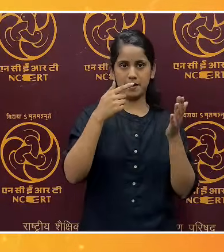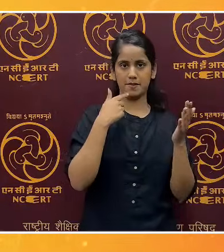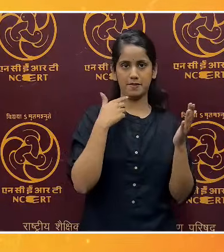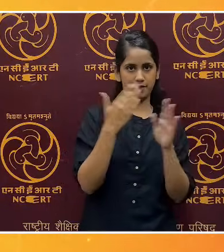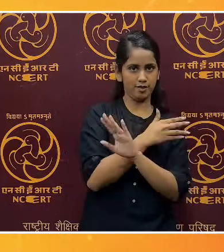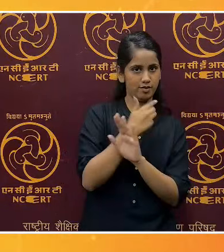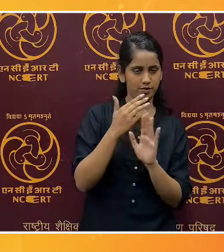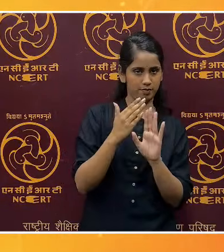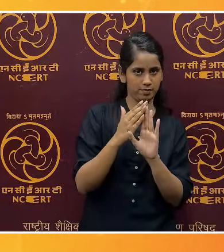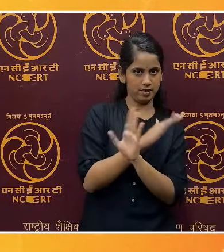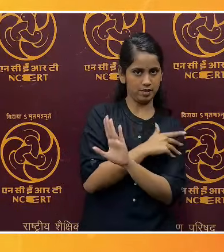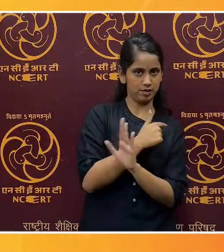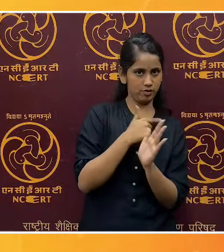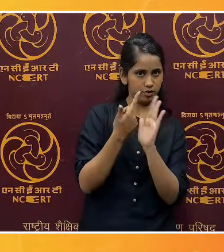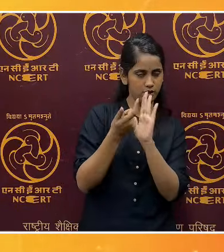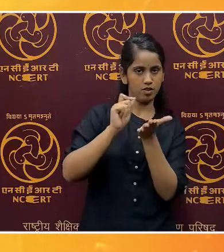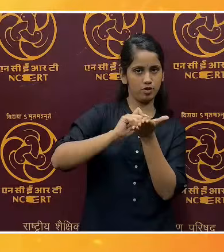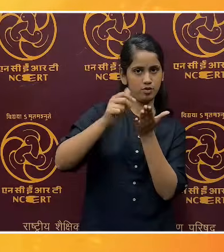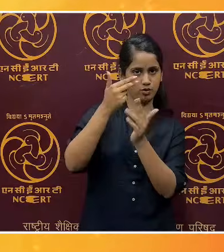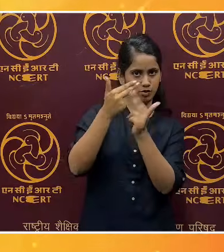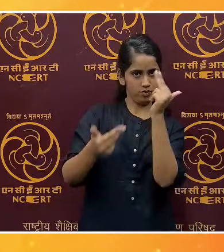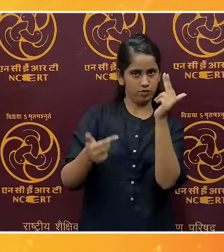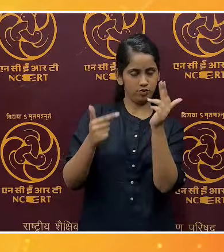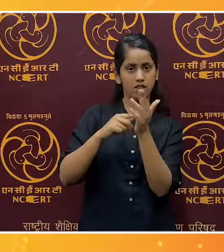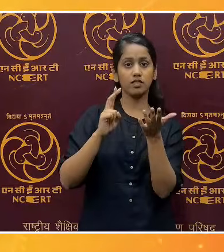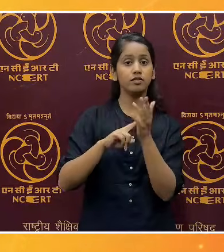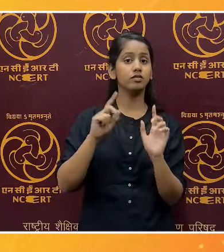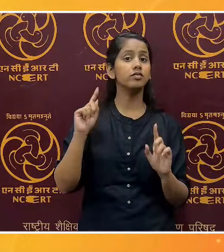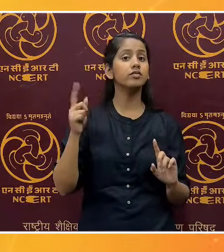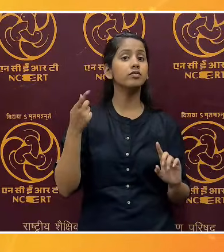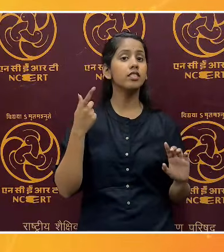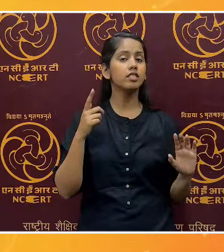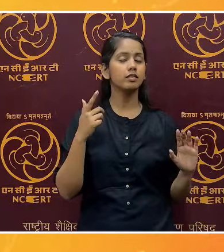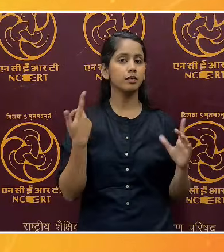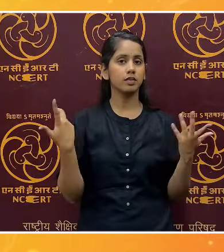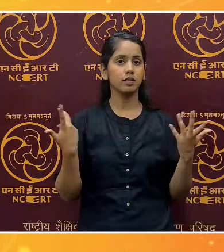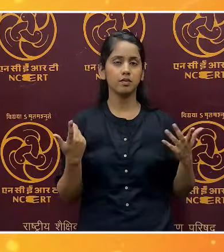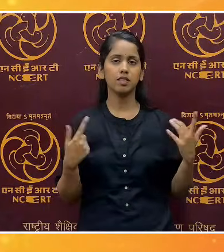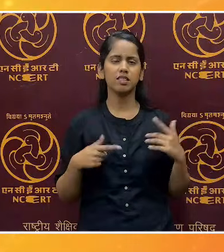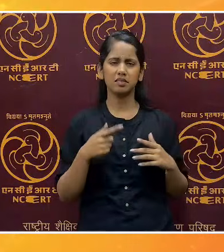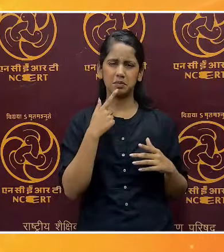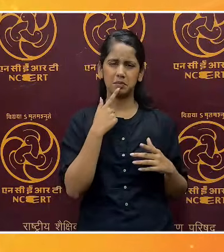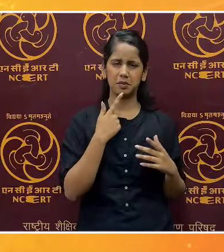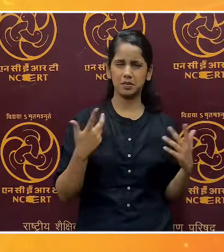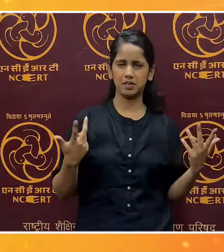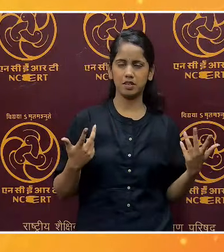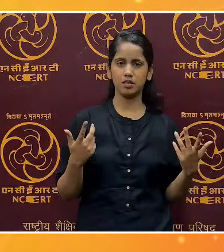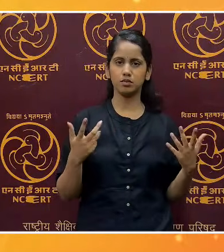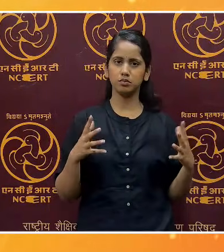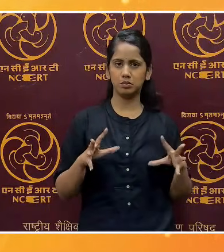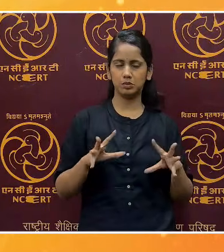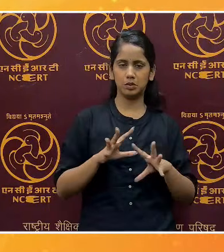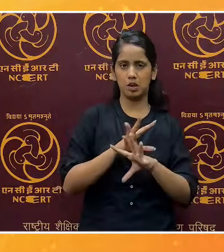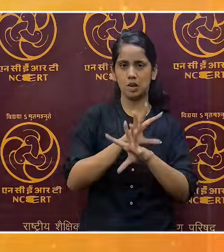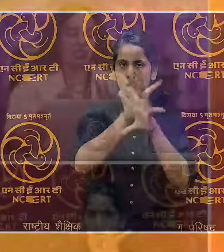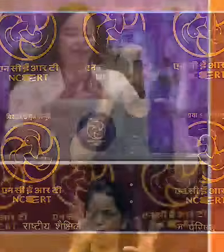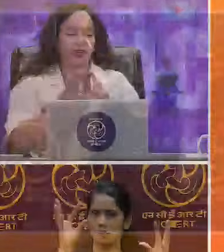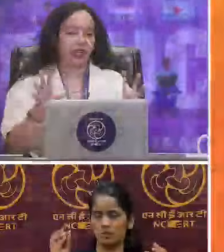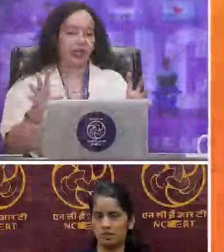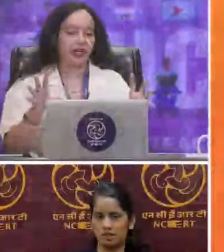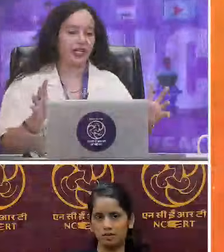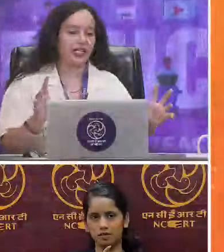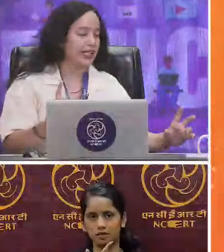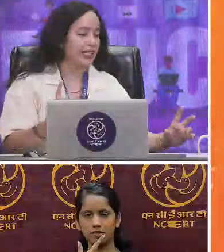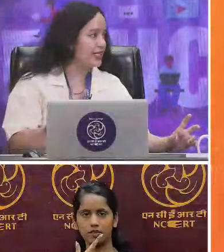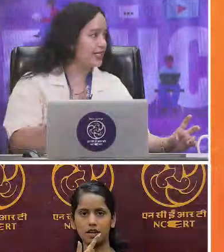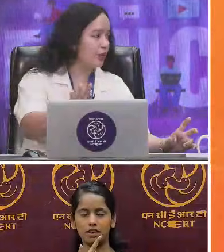earlier, this is the storyboard. So, you know, in the first frame, because I won't say it, because all the frames, we call